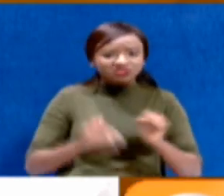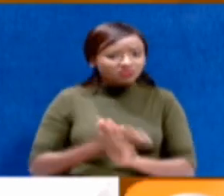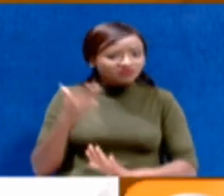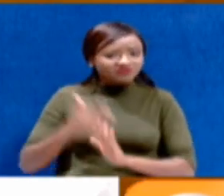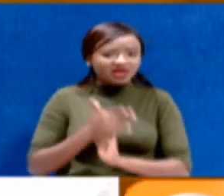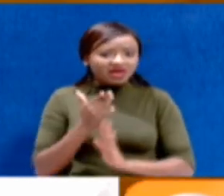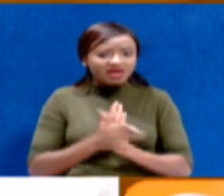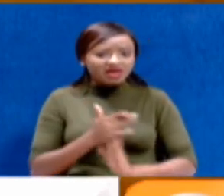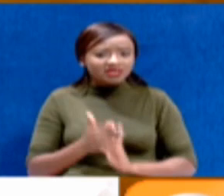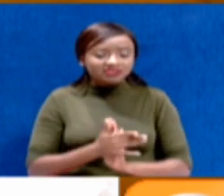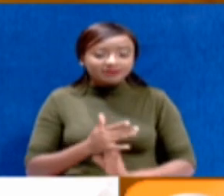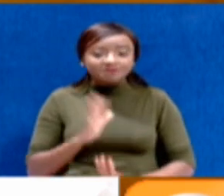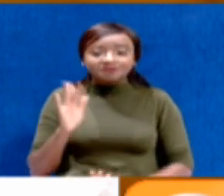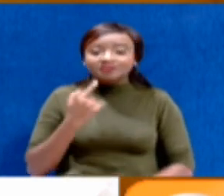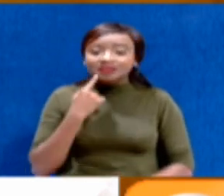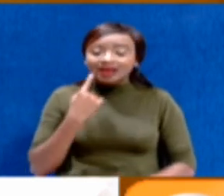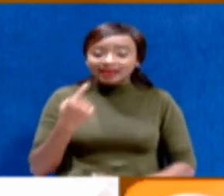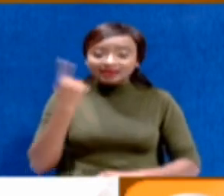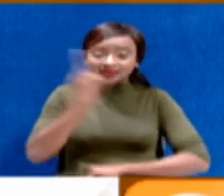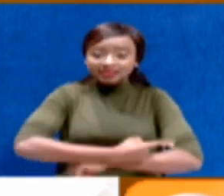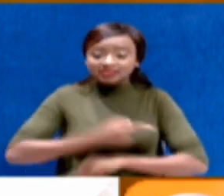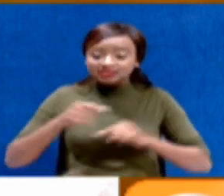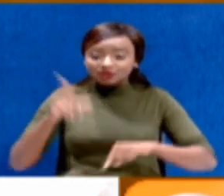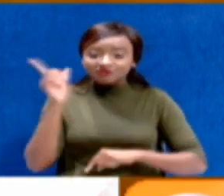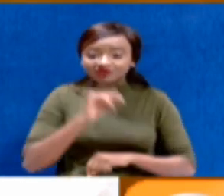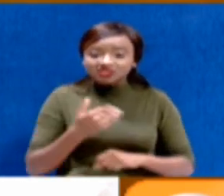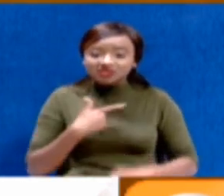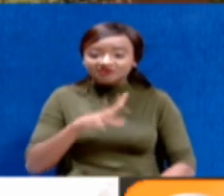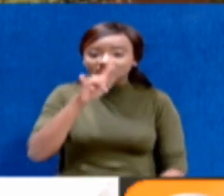numerous contacts. 100 days into the pandemic, with